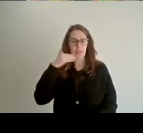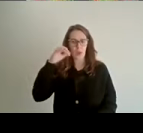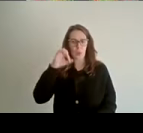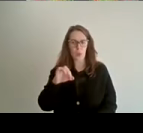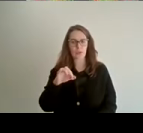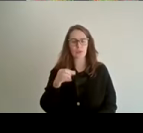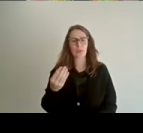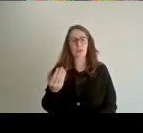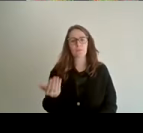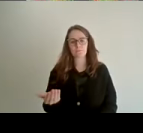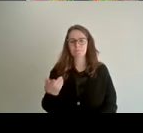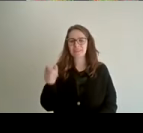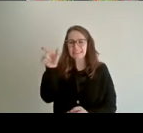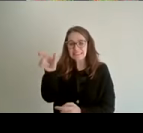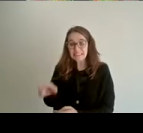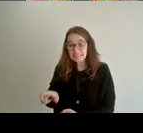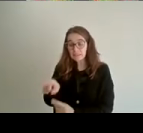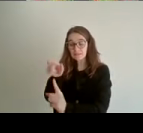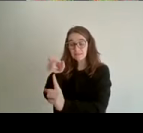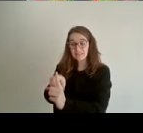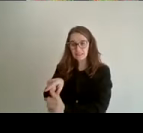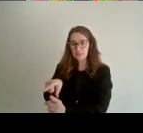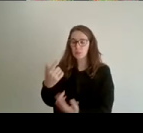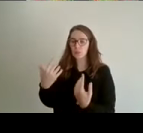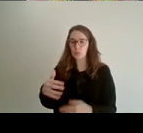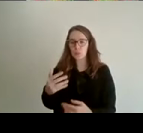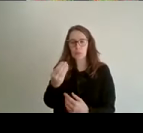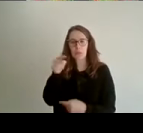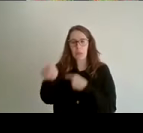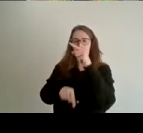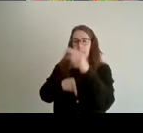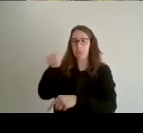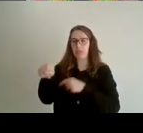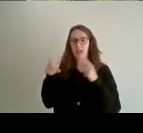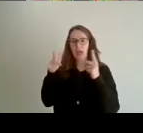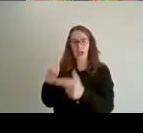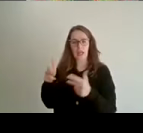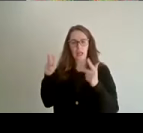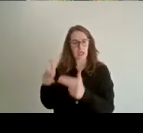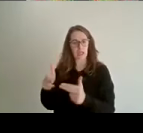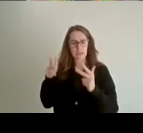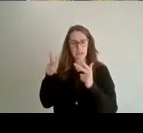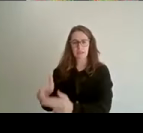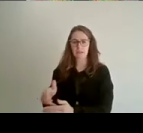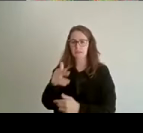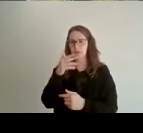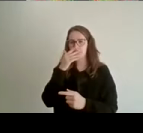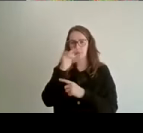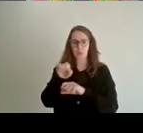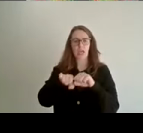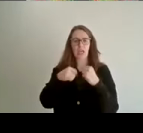She experienced a lot of hate and critics everywhere on social media and medias in